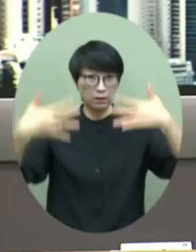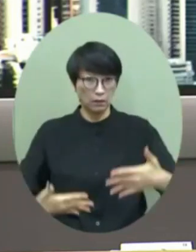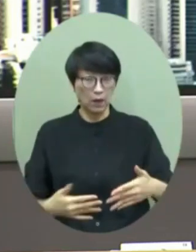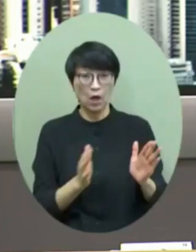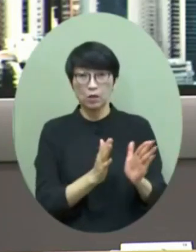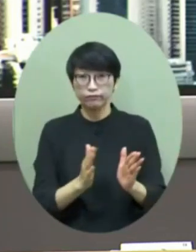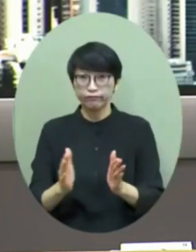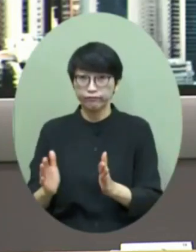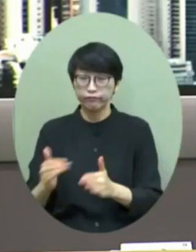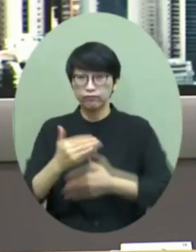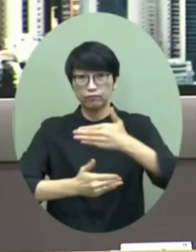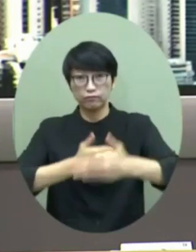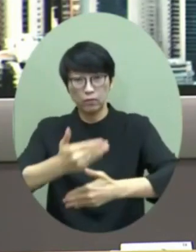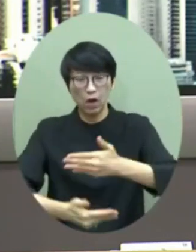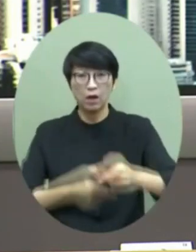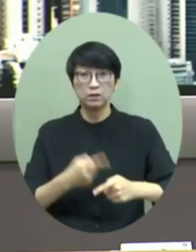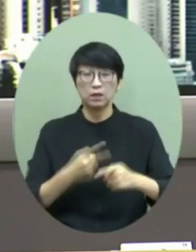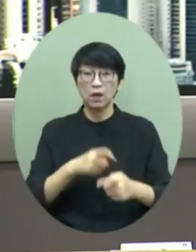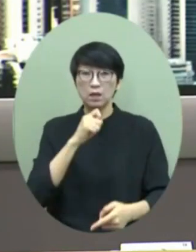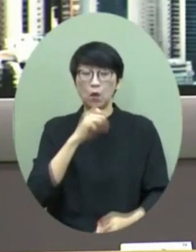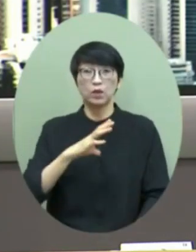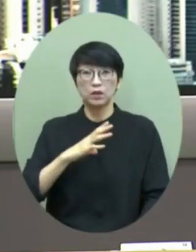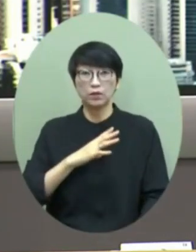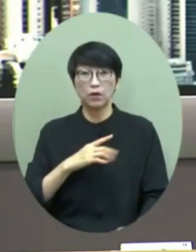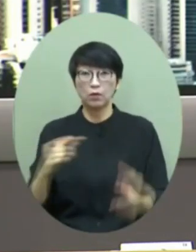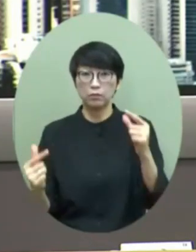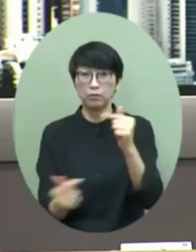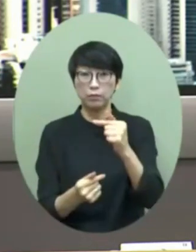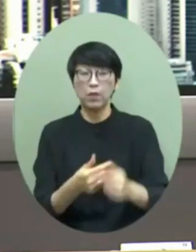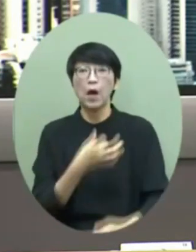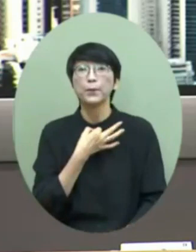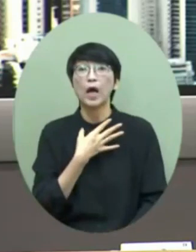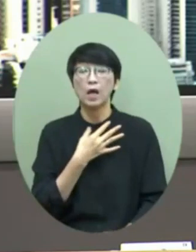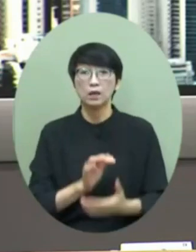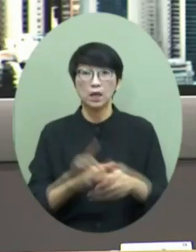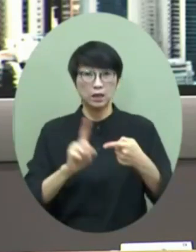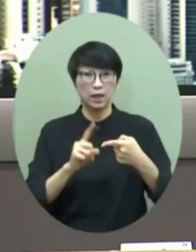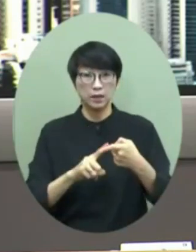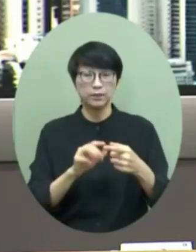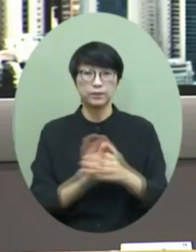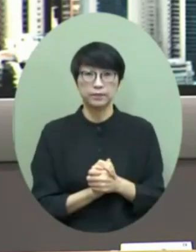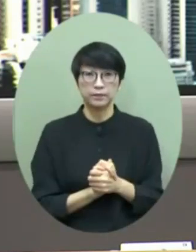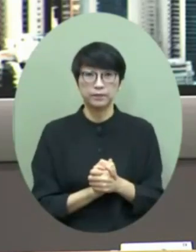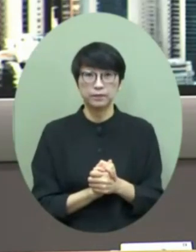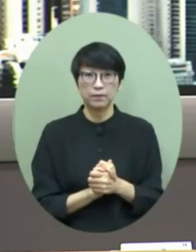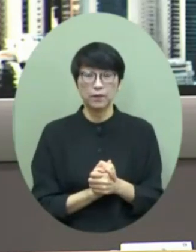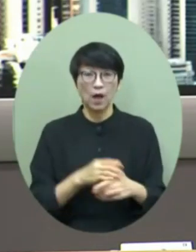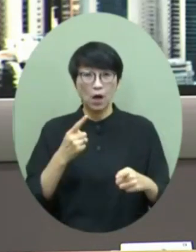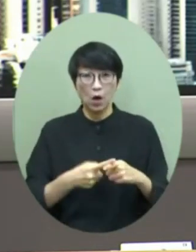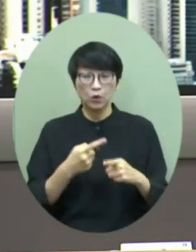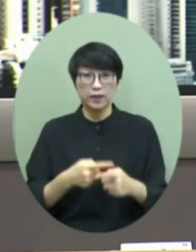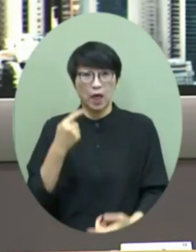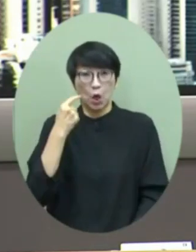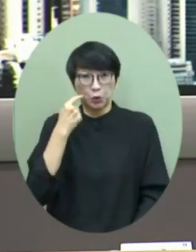the past 23 years, as we implemented one country, two systems, we did see there are certain inadequacies. First